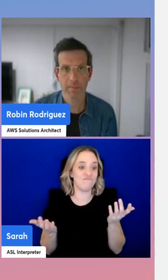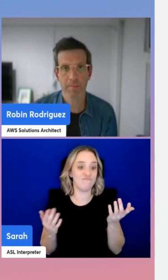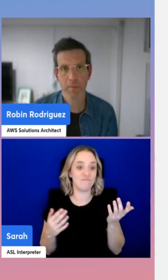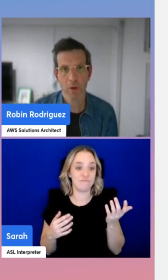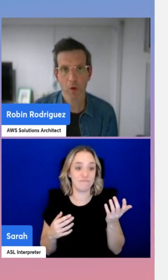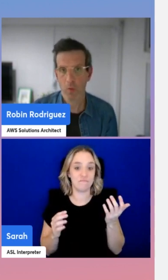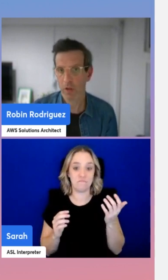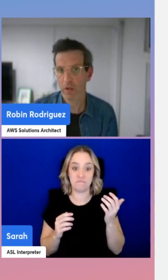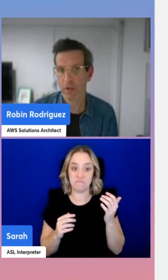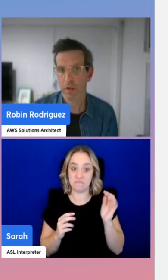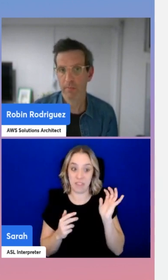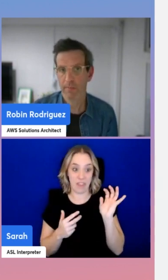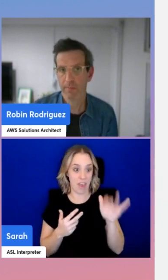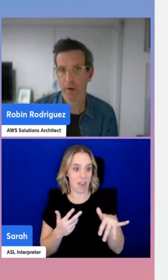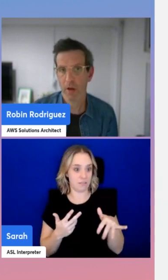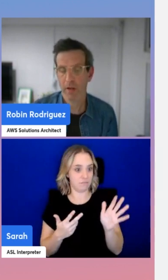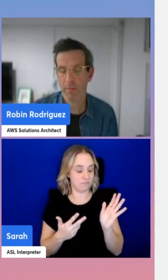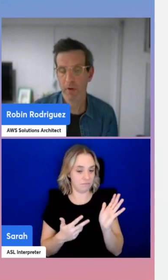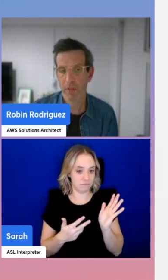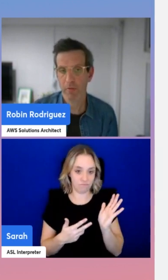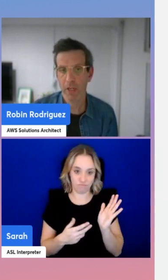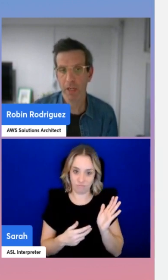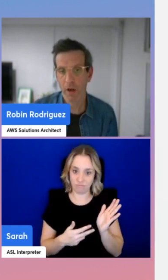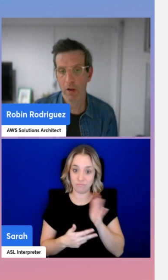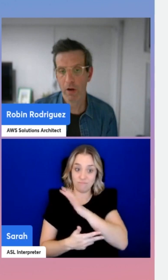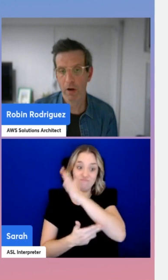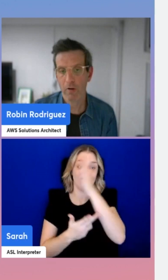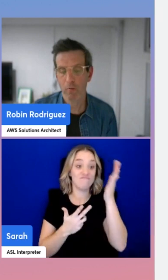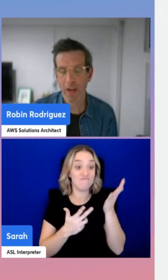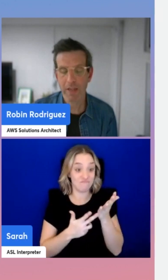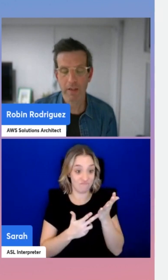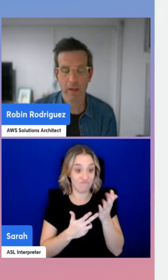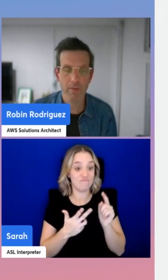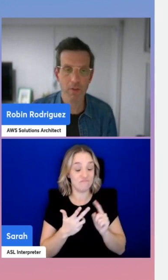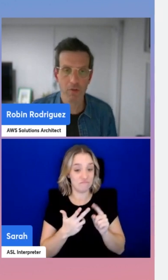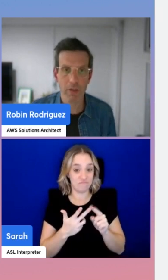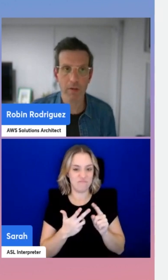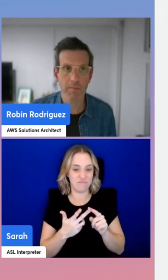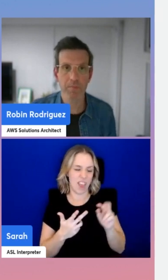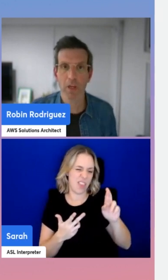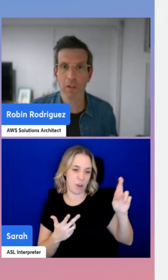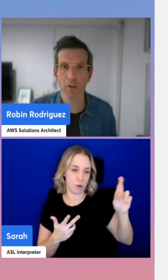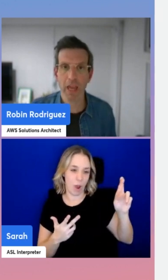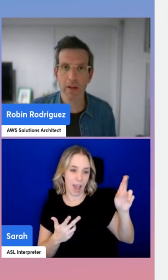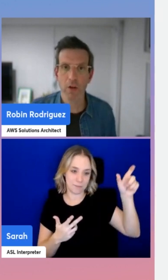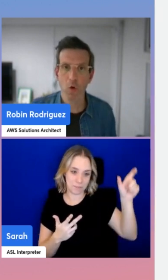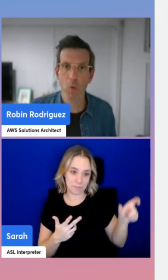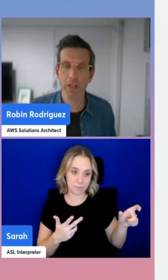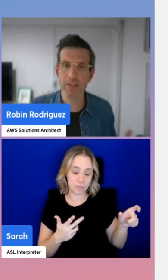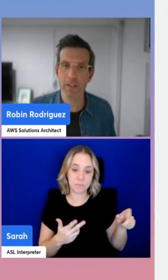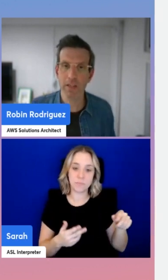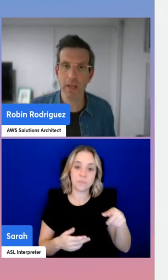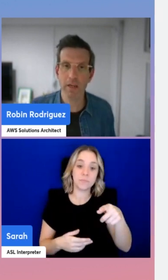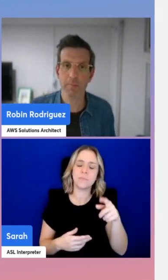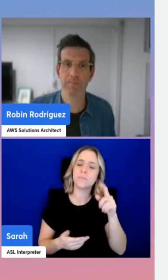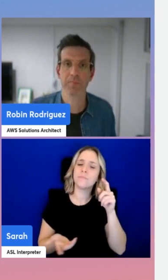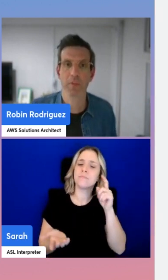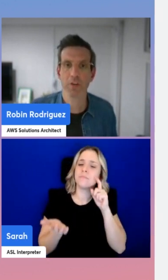that, we're going to, on number 3 on our right of the screen, look at what does